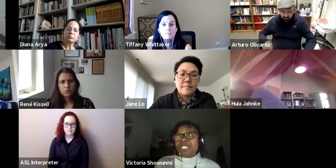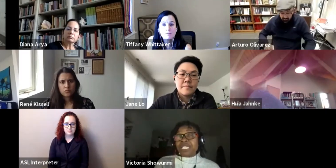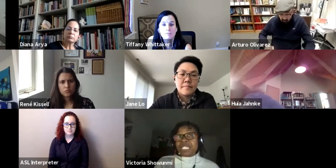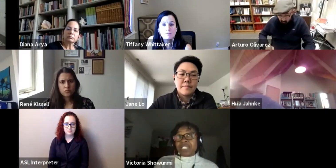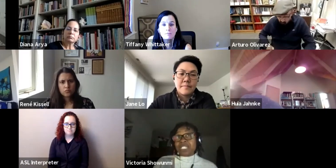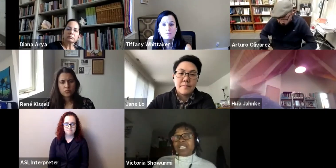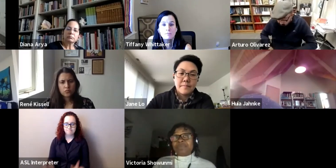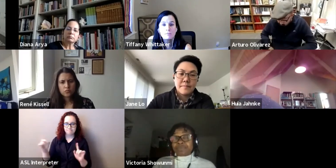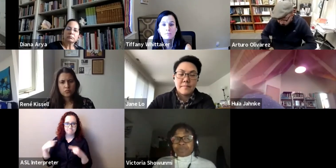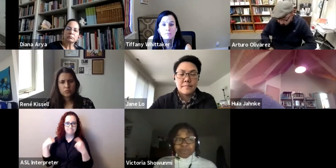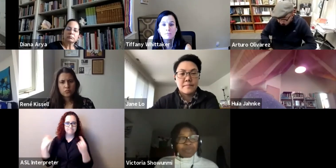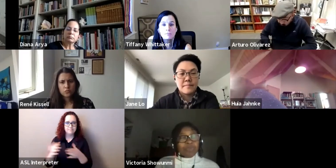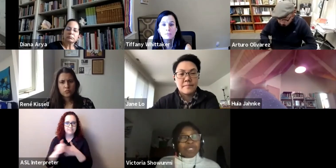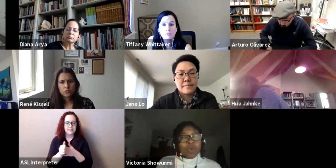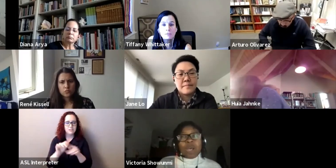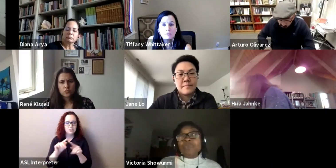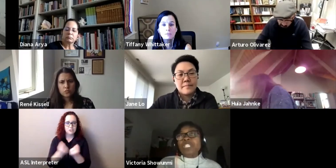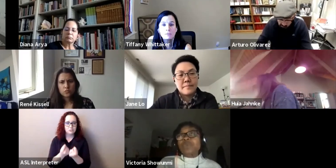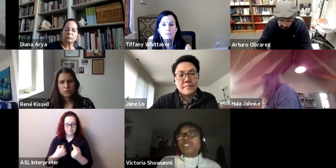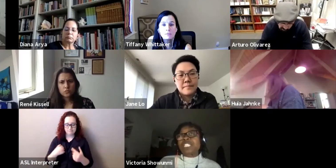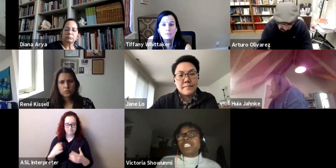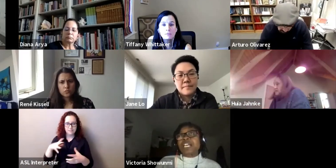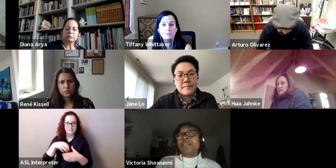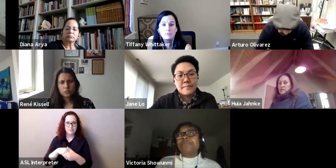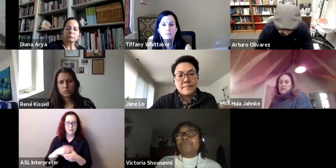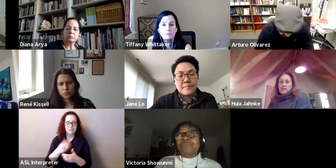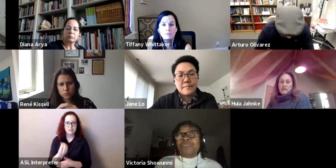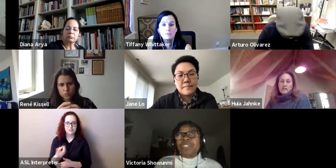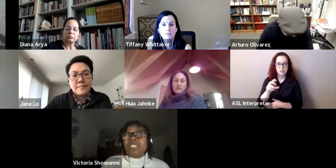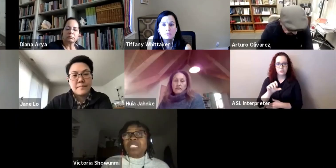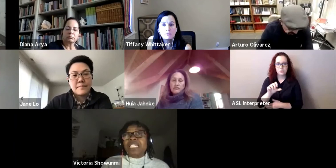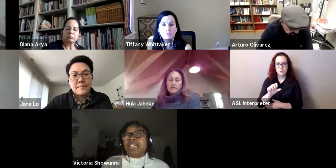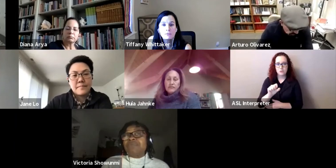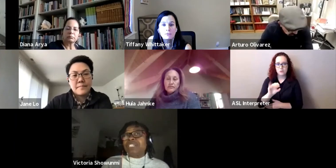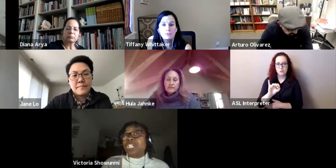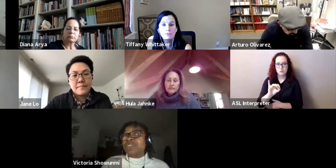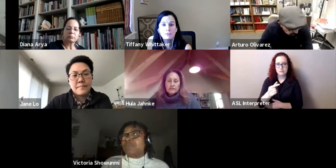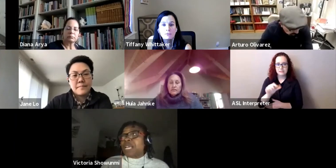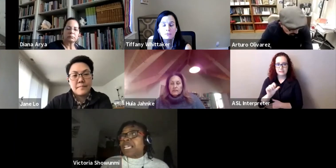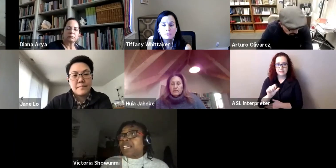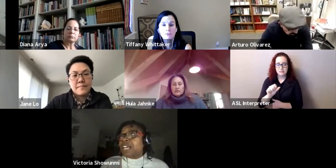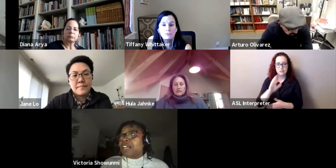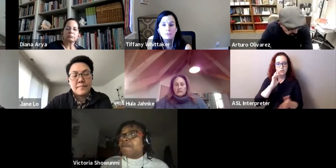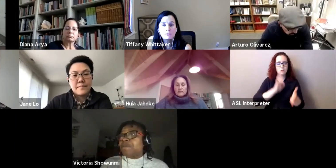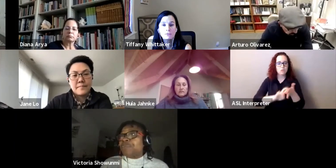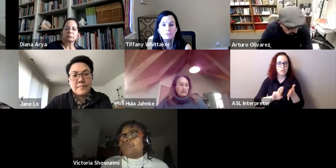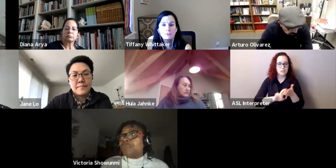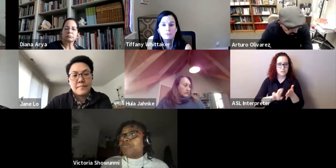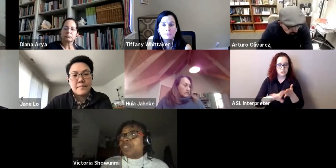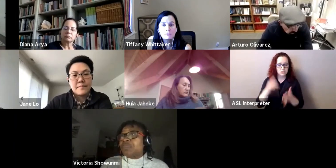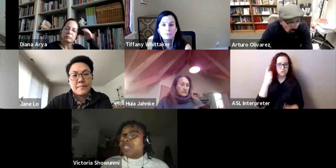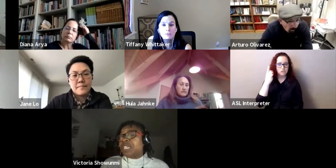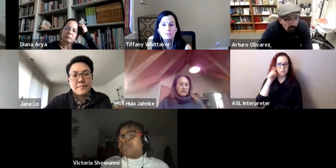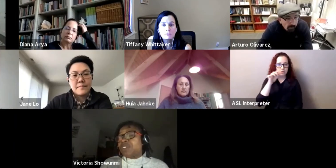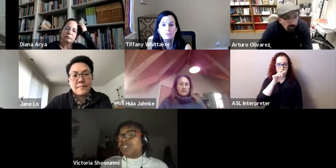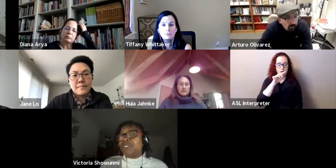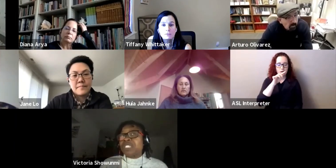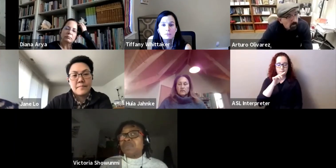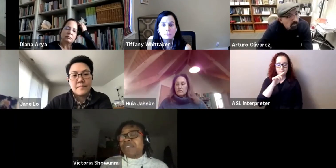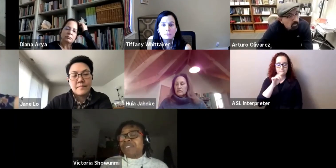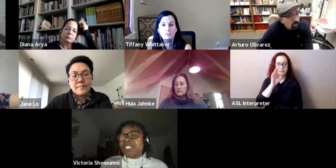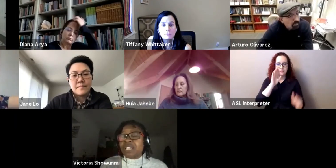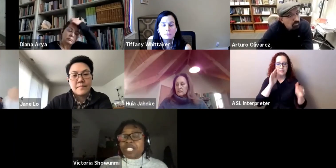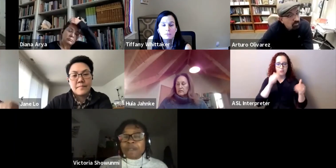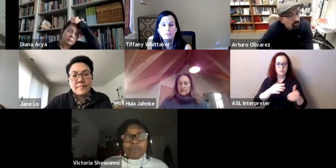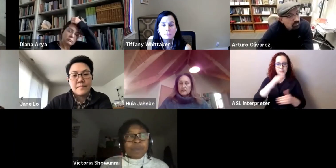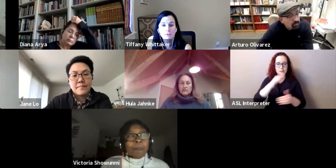couple of SIGs actually. One which was the research for Black, the focus on